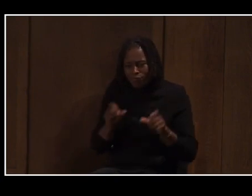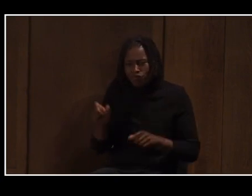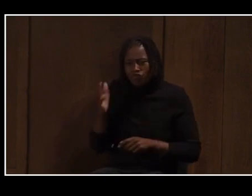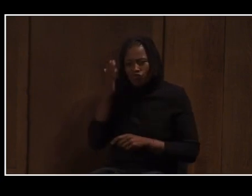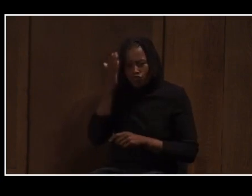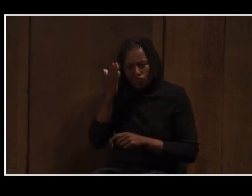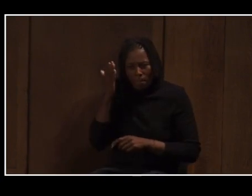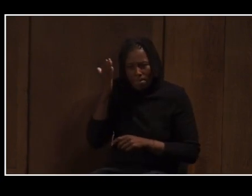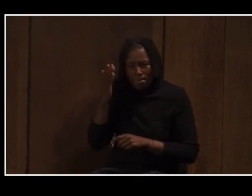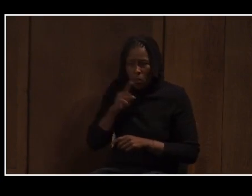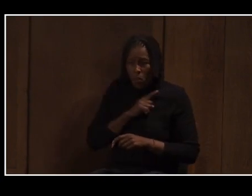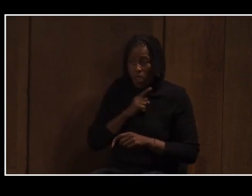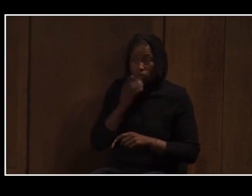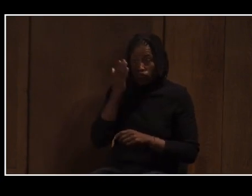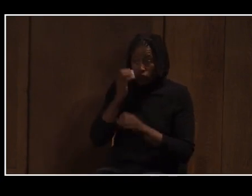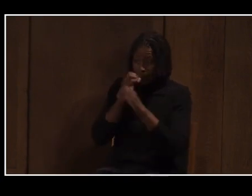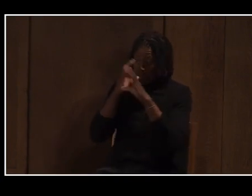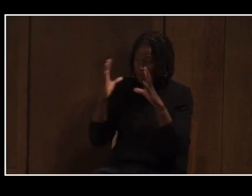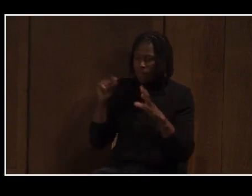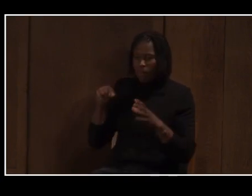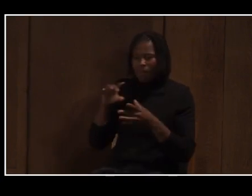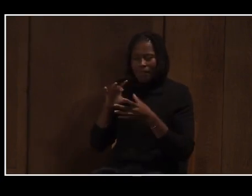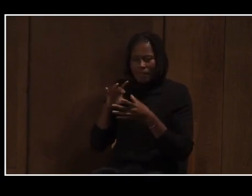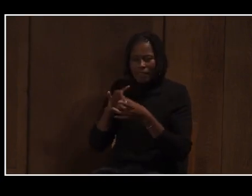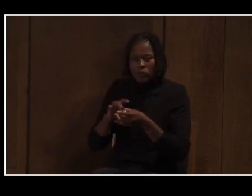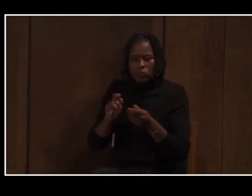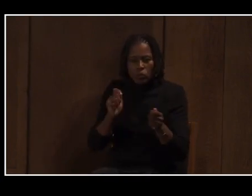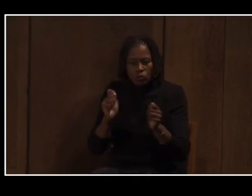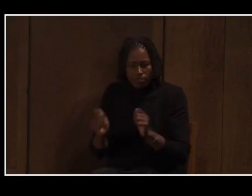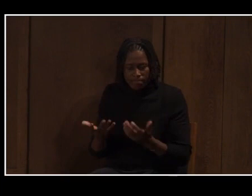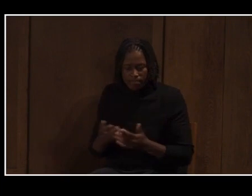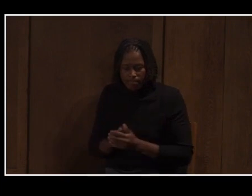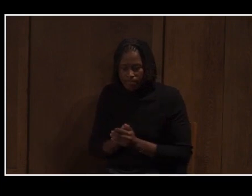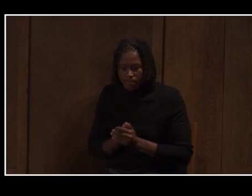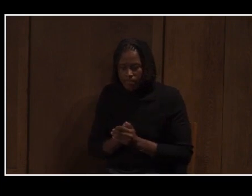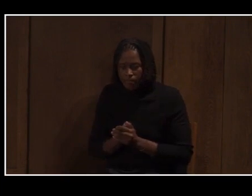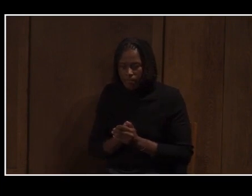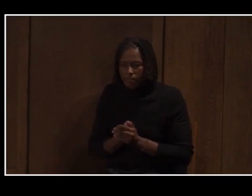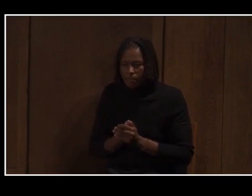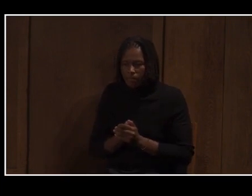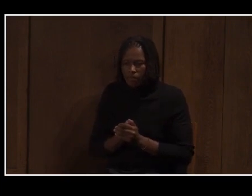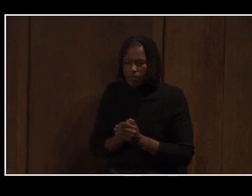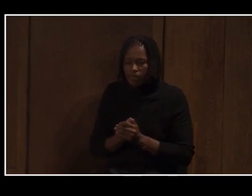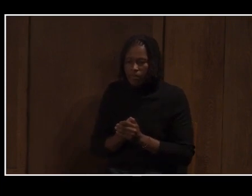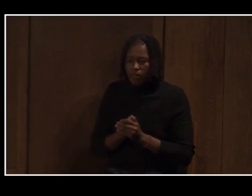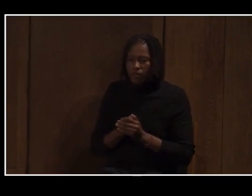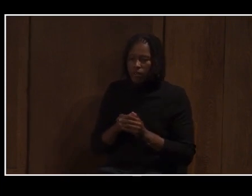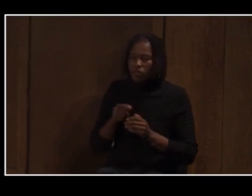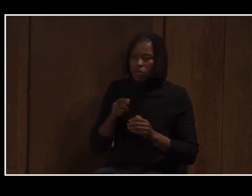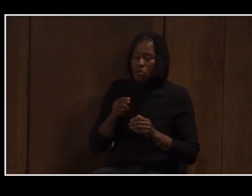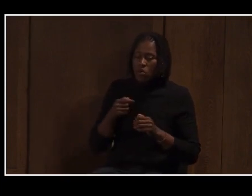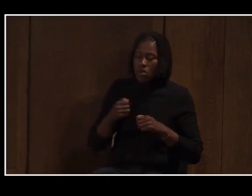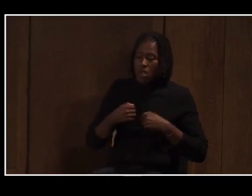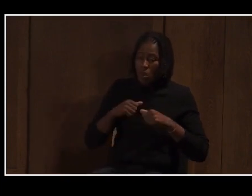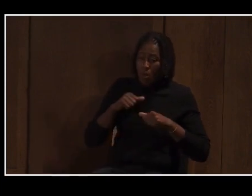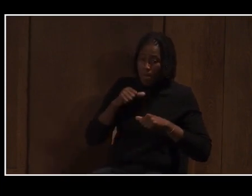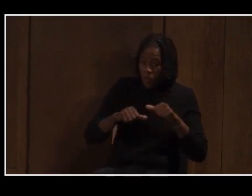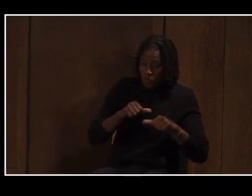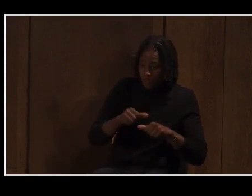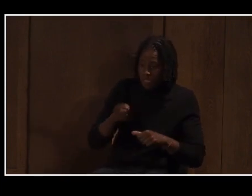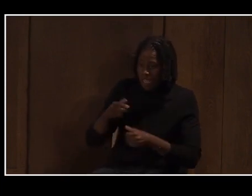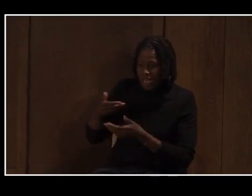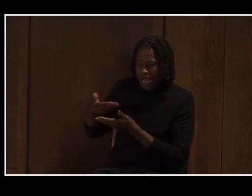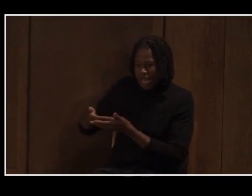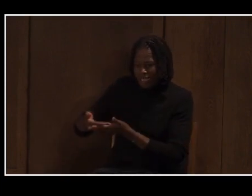change things, is the idea of how we process those things and how we think about legacy. So I will begin